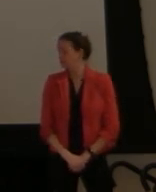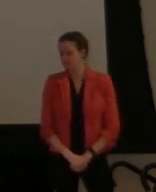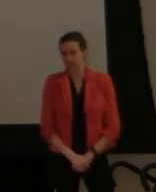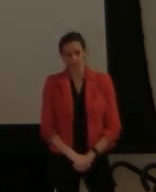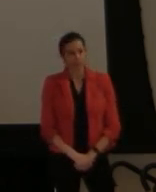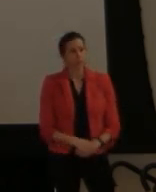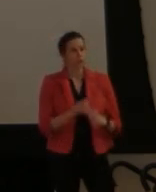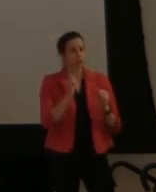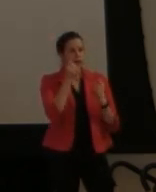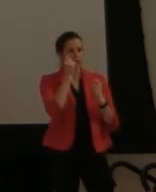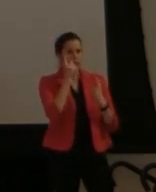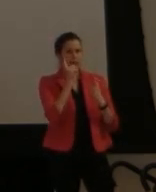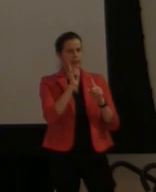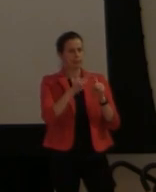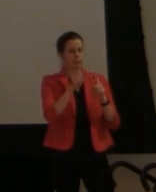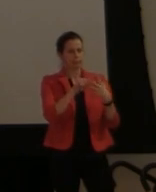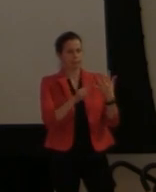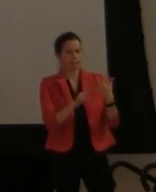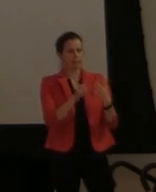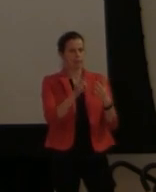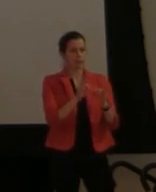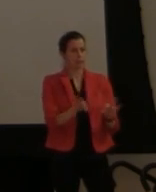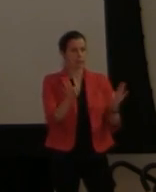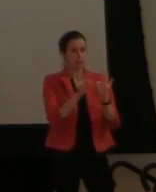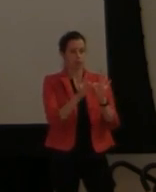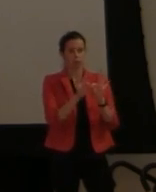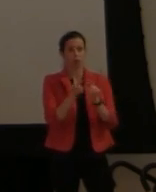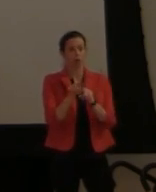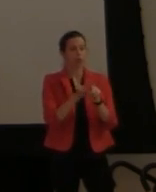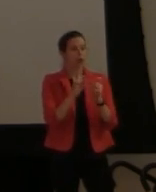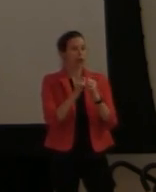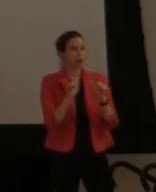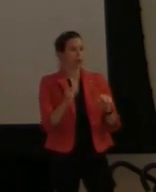Understanding these differences is important, and so are ways to help us improve.